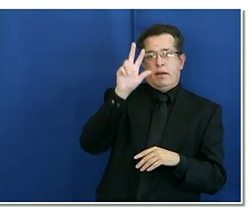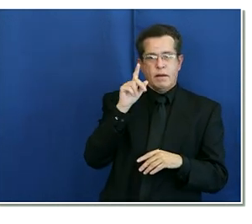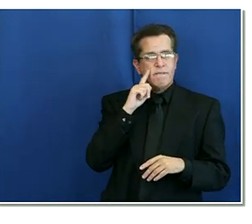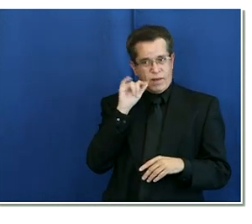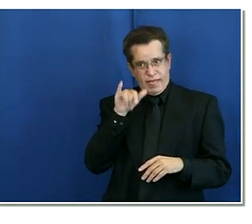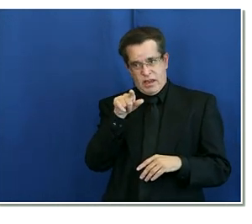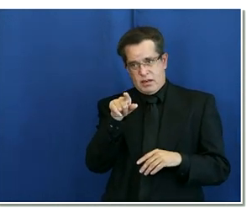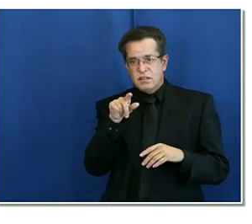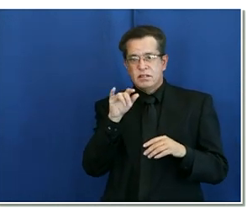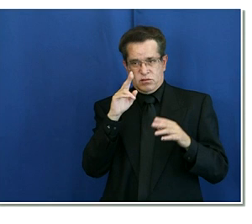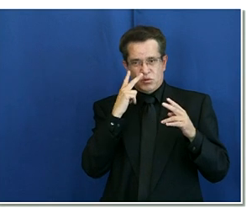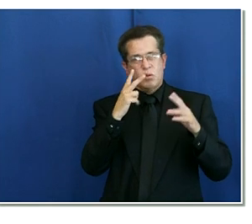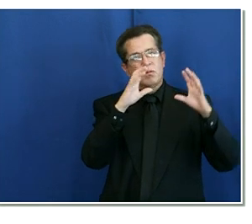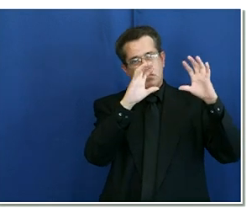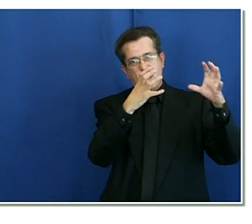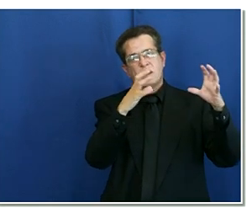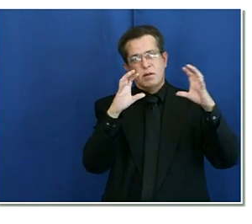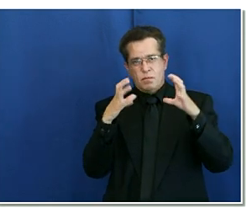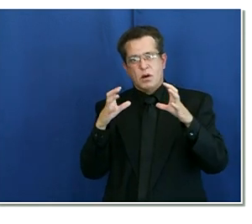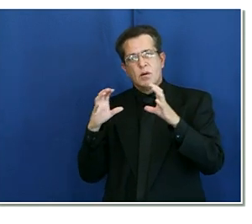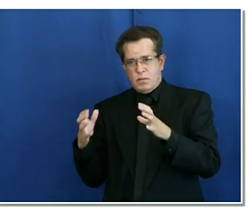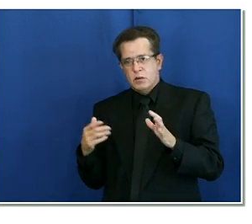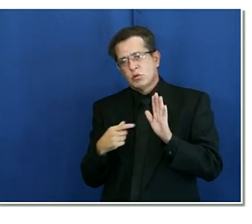these outbreaks include